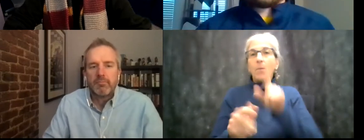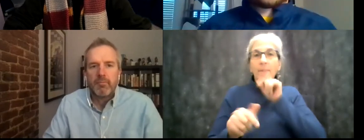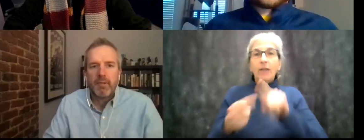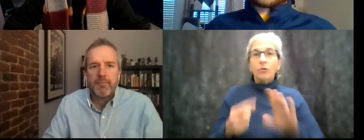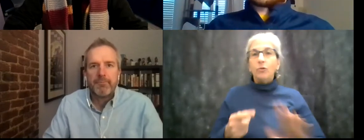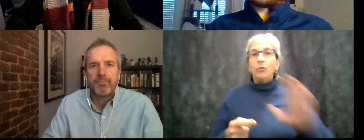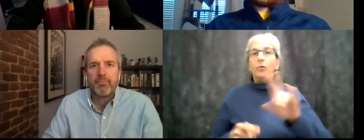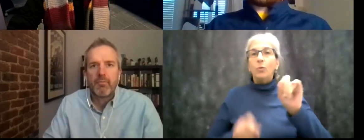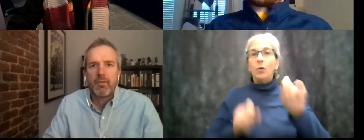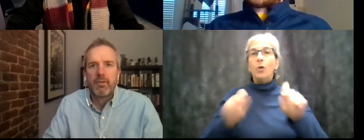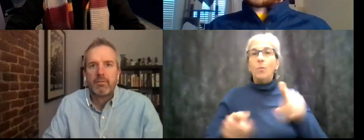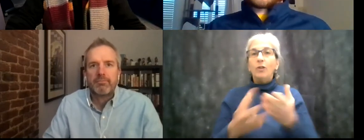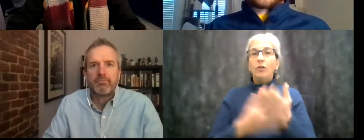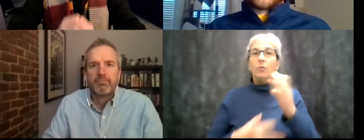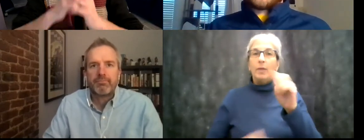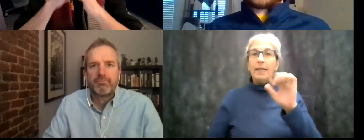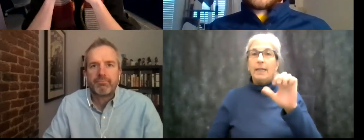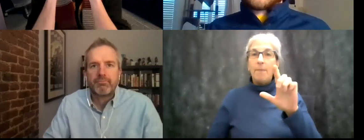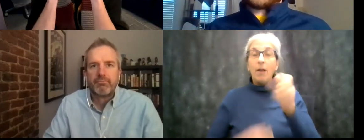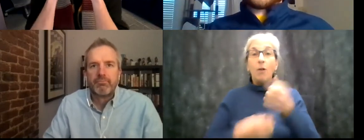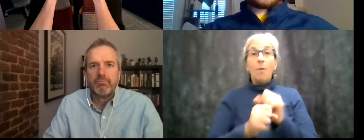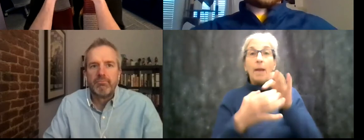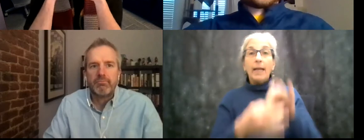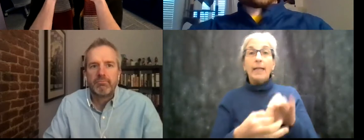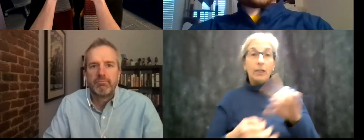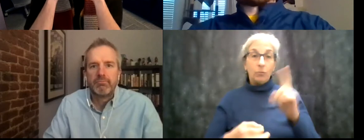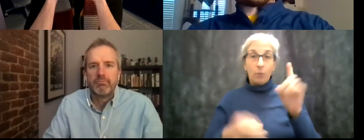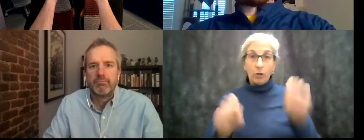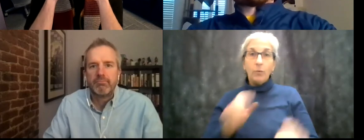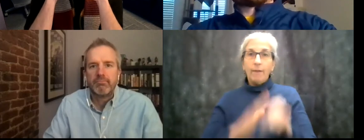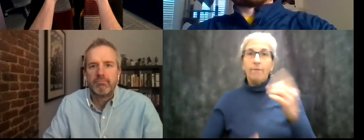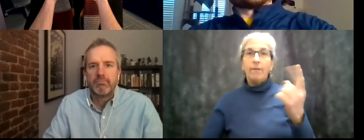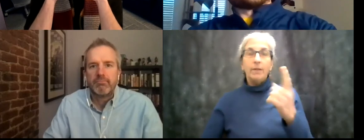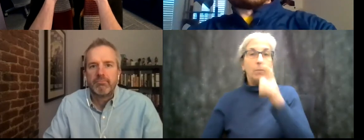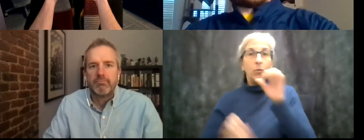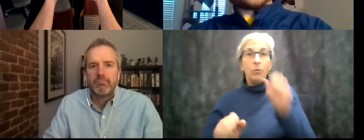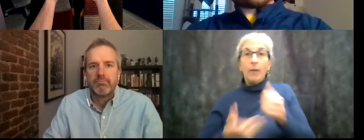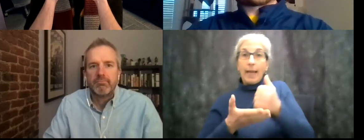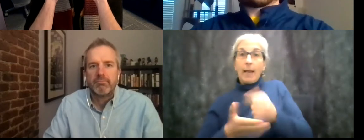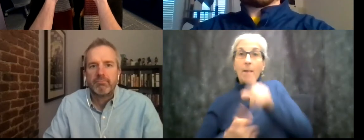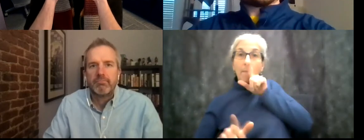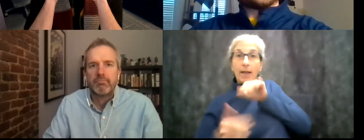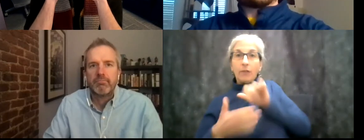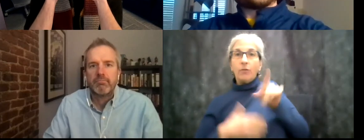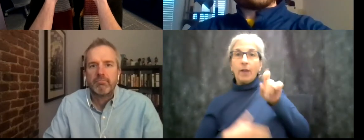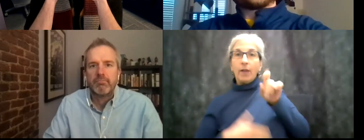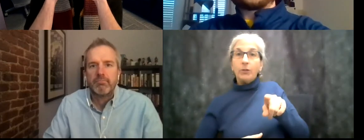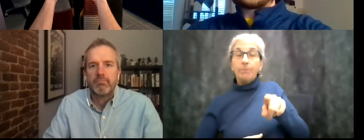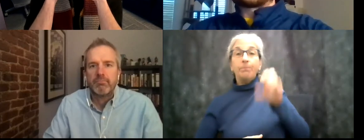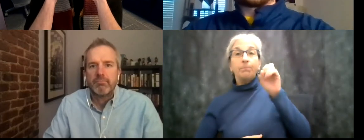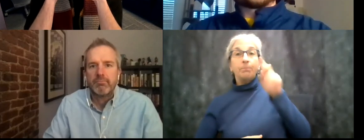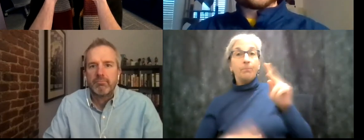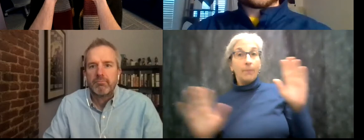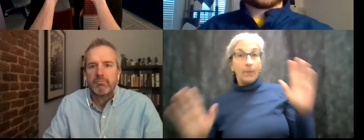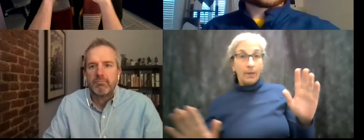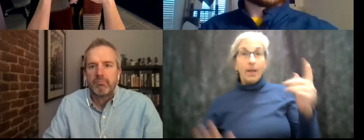by email, or, you know, make a connection where you can find someone who can help answer that question. Okay, I think that